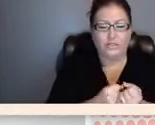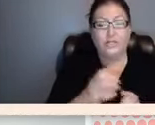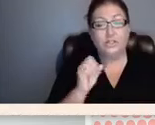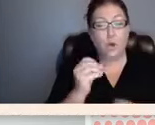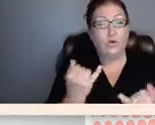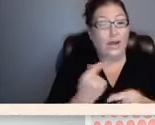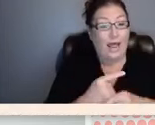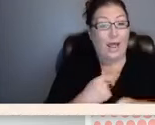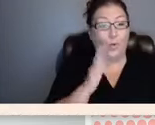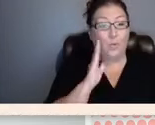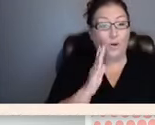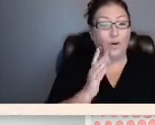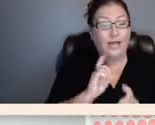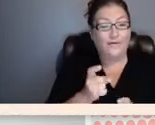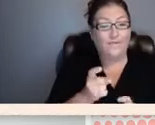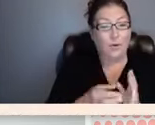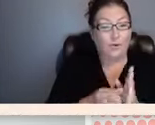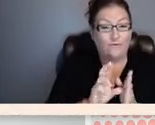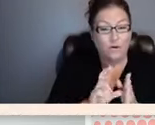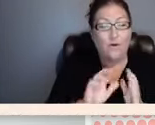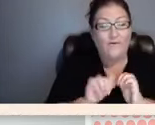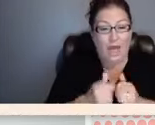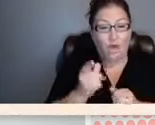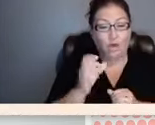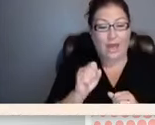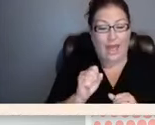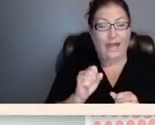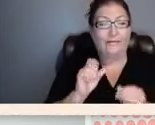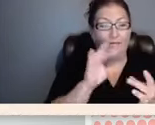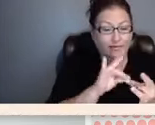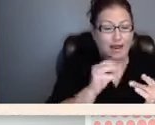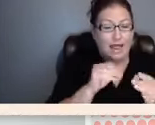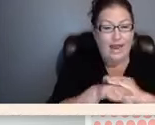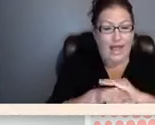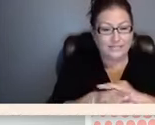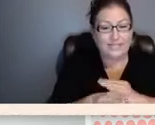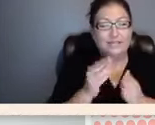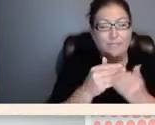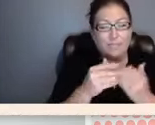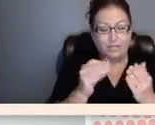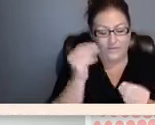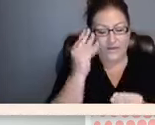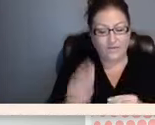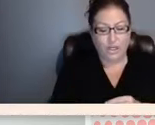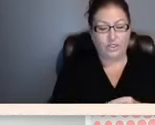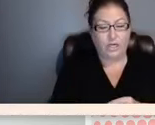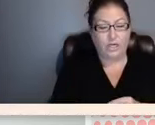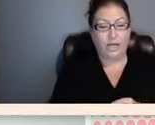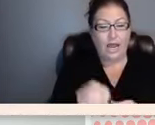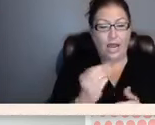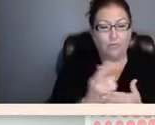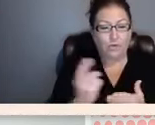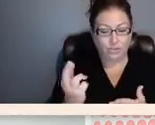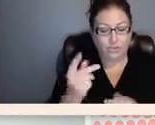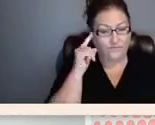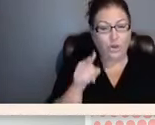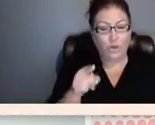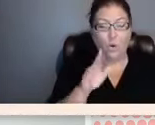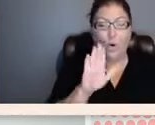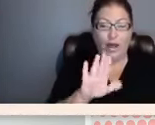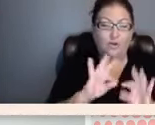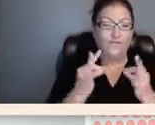overview of how you can link up and access the pieces of information and resources for you or your family